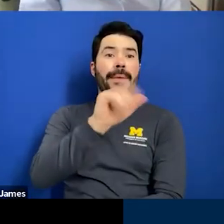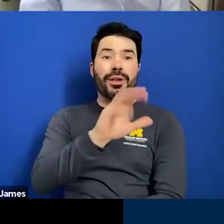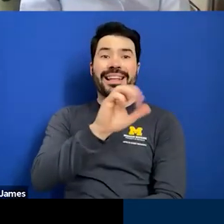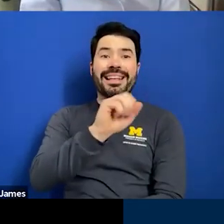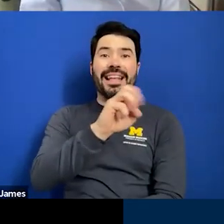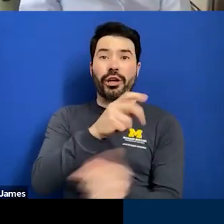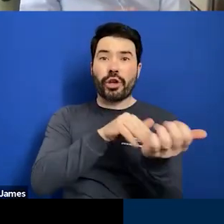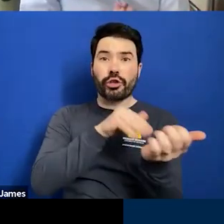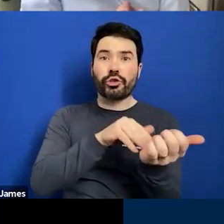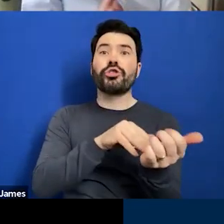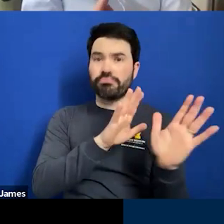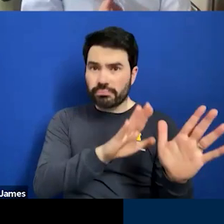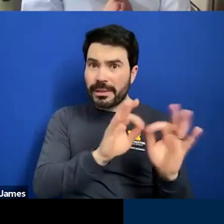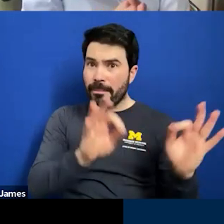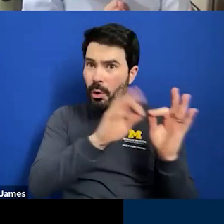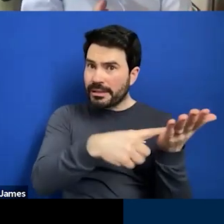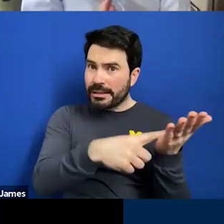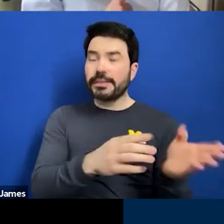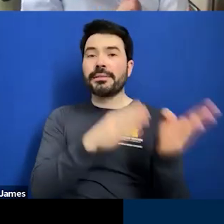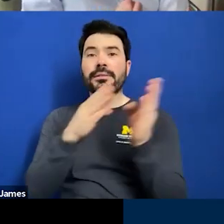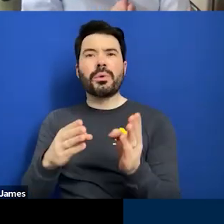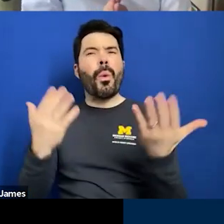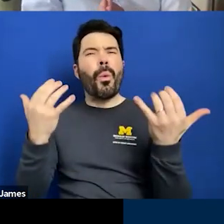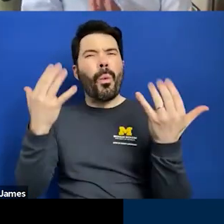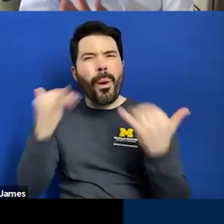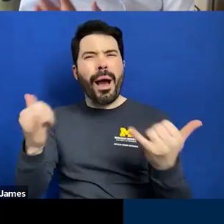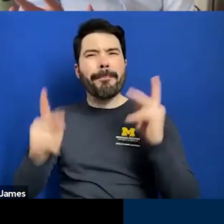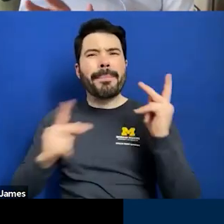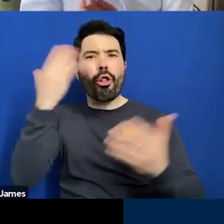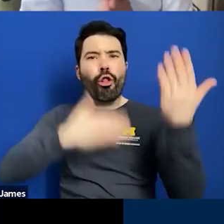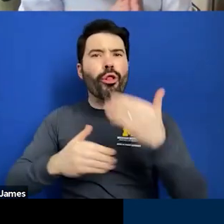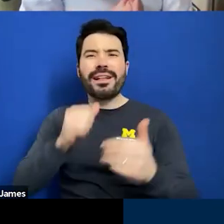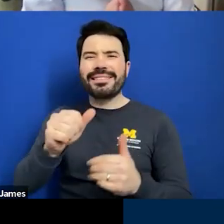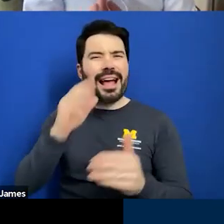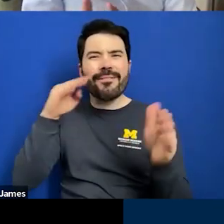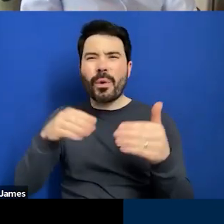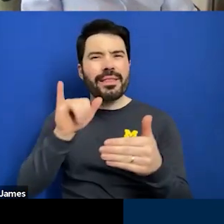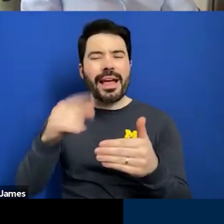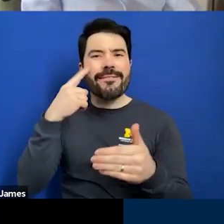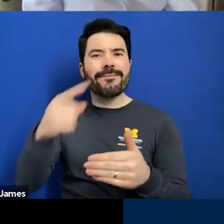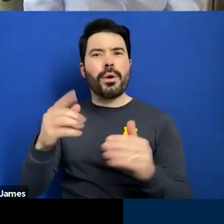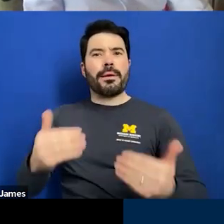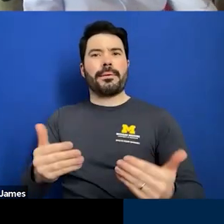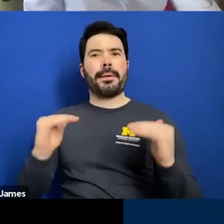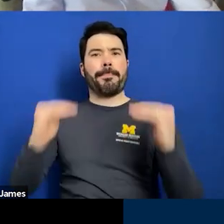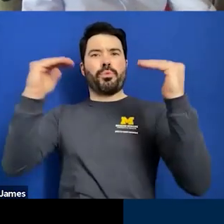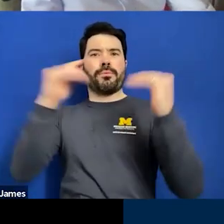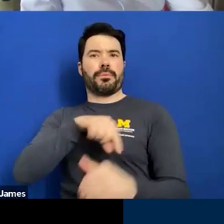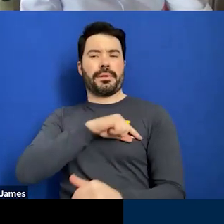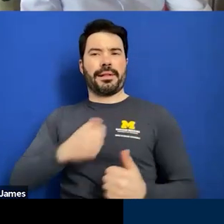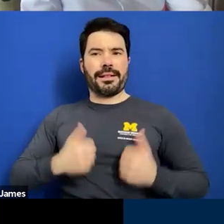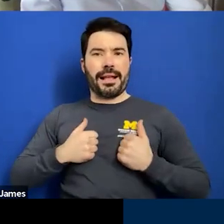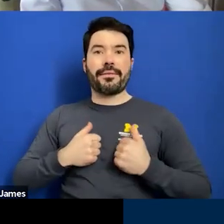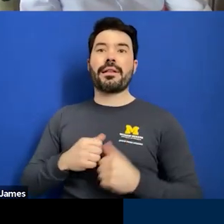some of the sequelae that are overlooked but relevant for quality of life, and identify critical vulnerabilities in the hearing